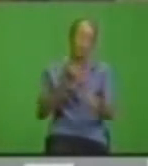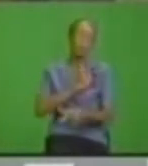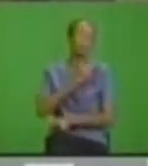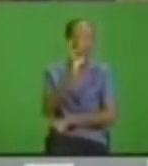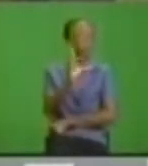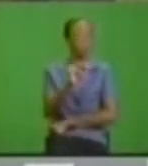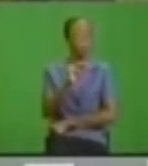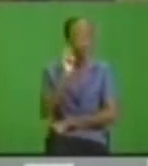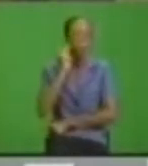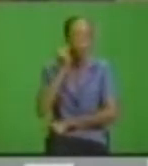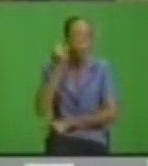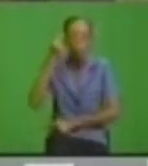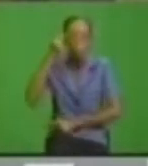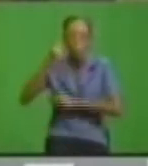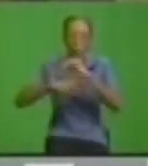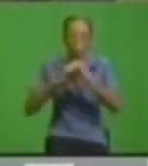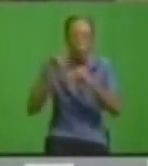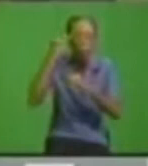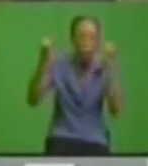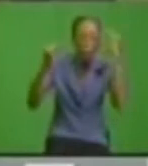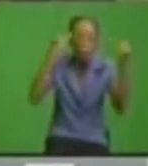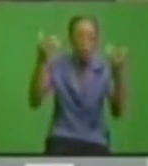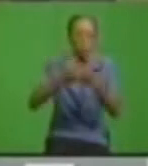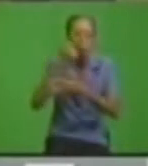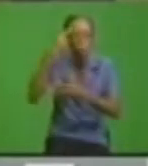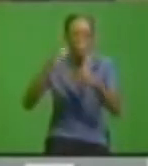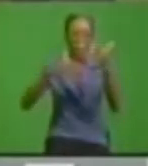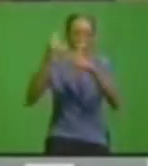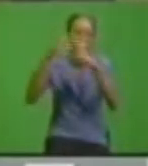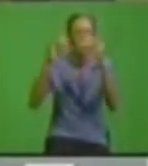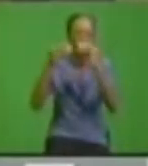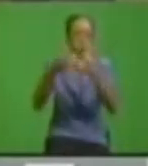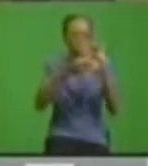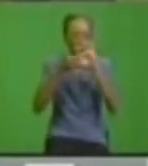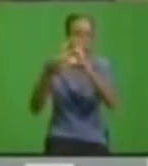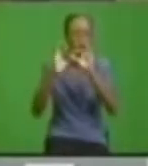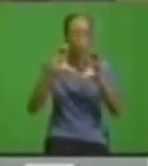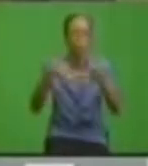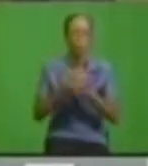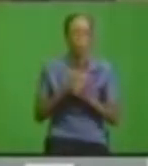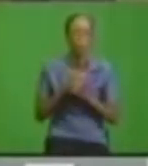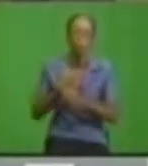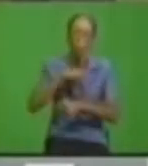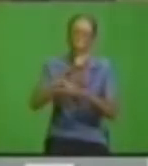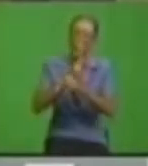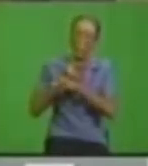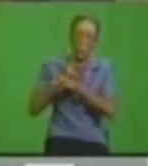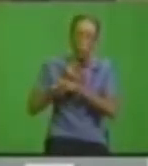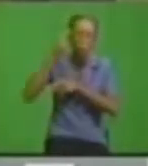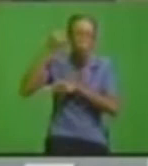the unfinished business of the full integration of the region should be documented for posterity.